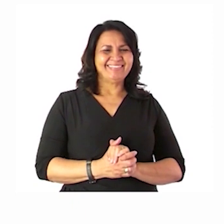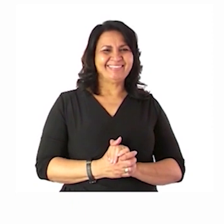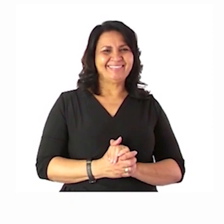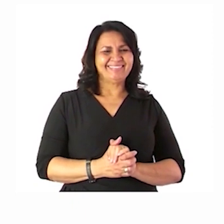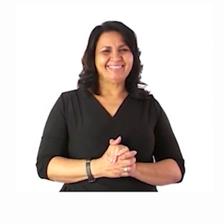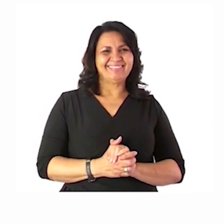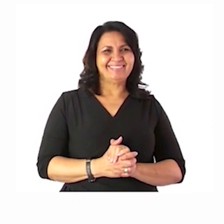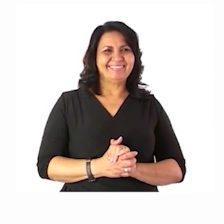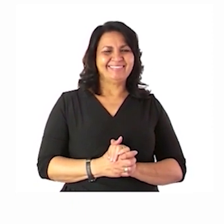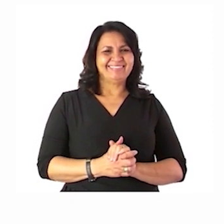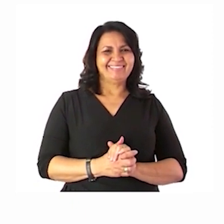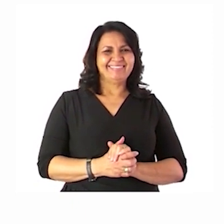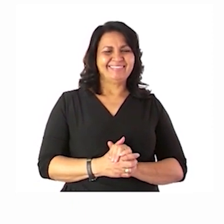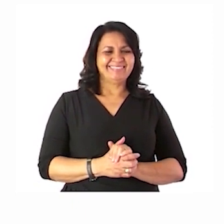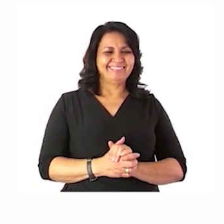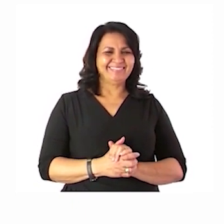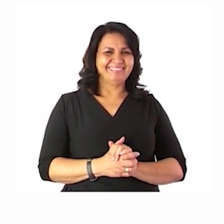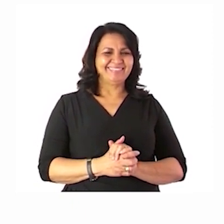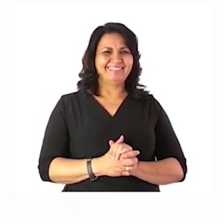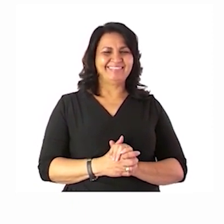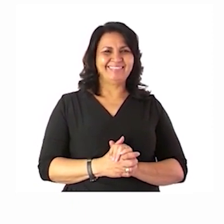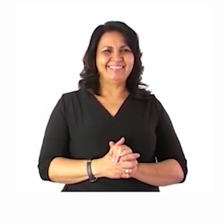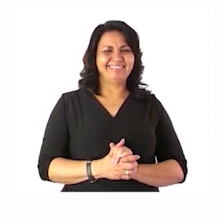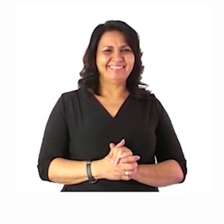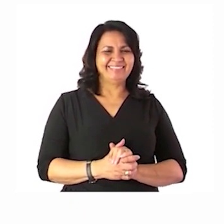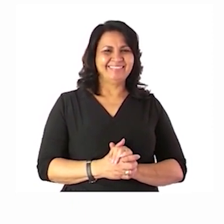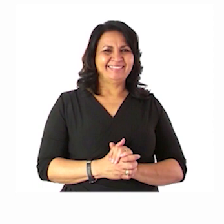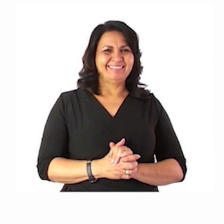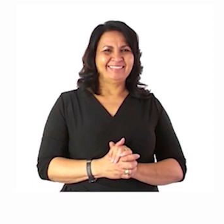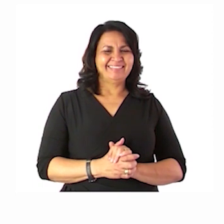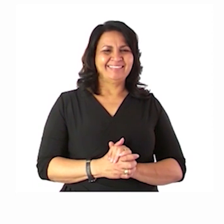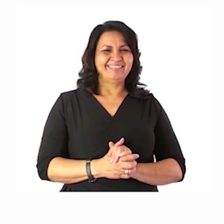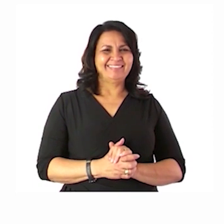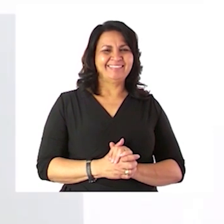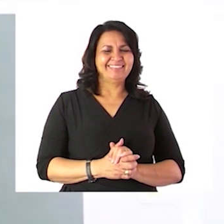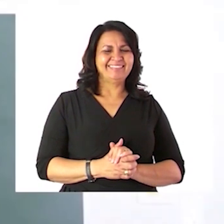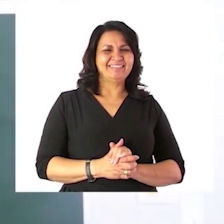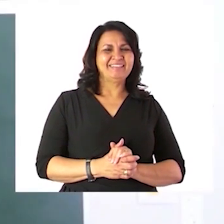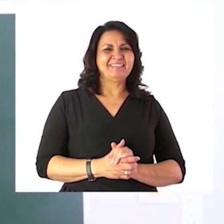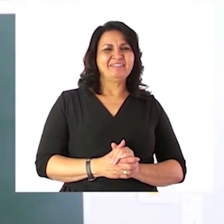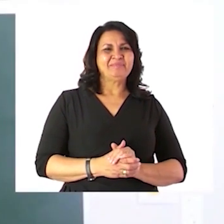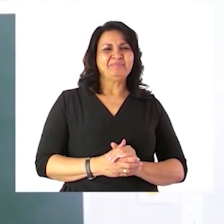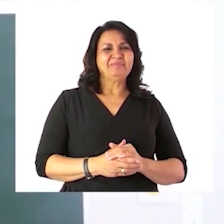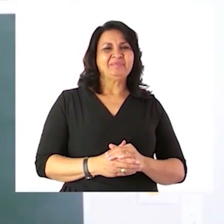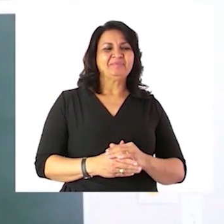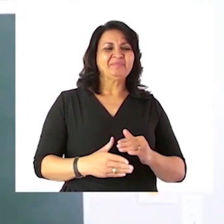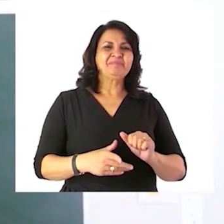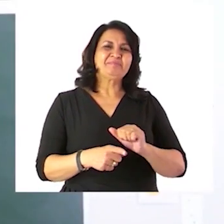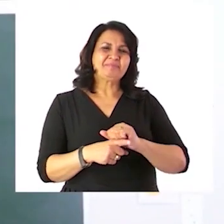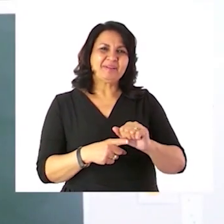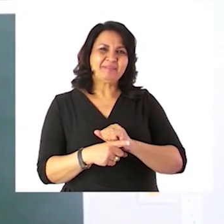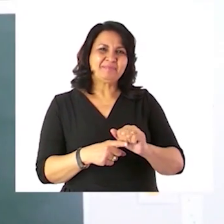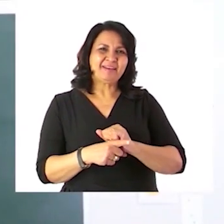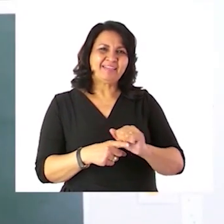Wonderful. I can hear you can say it correctly. But before we do the exercise, let's practice writing